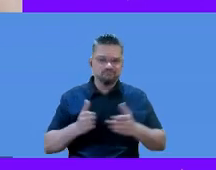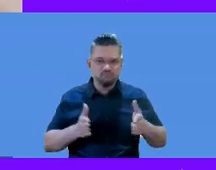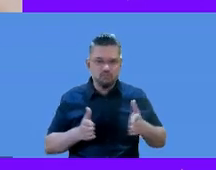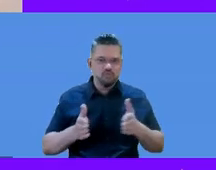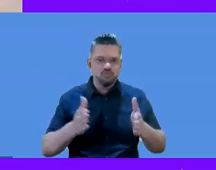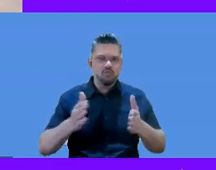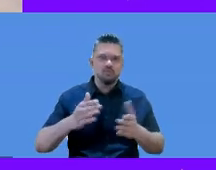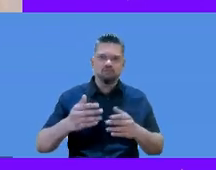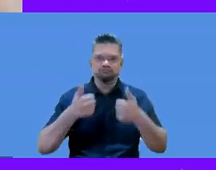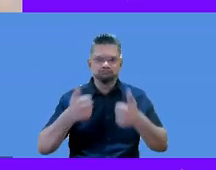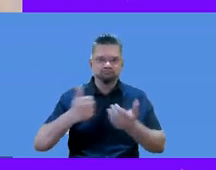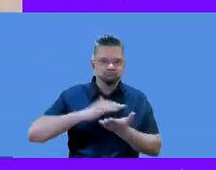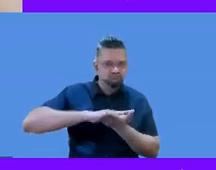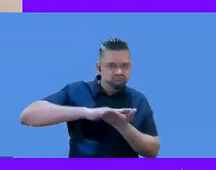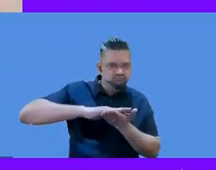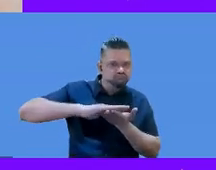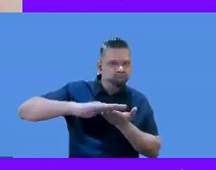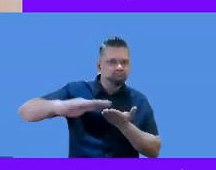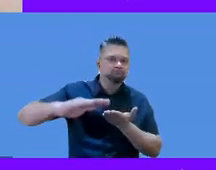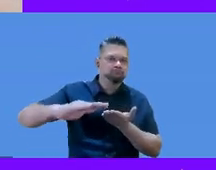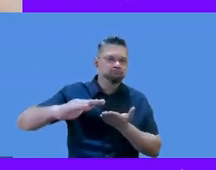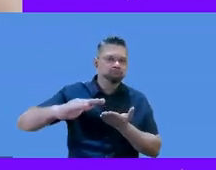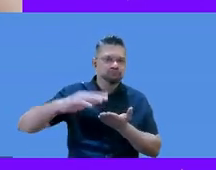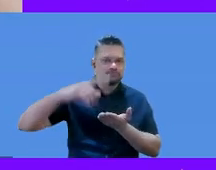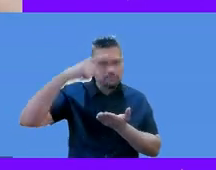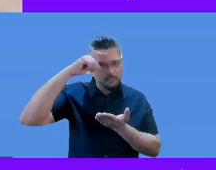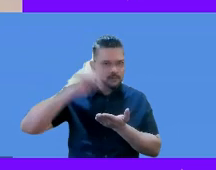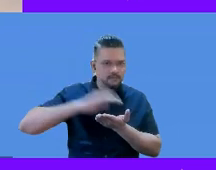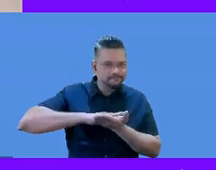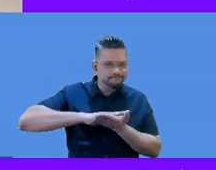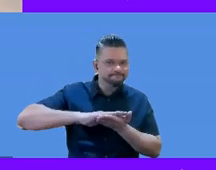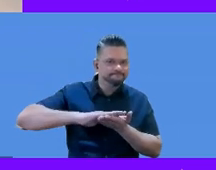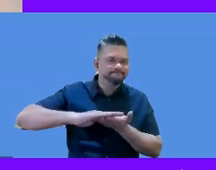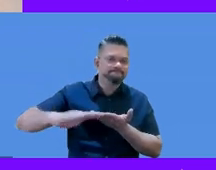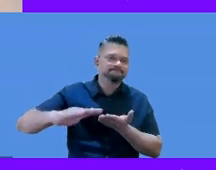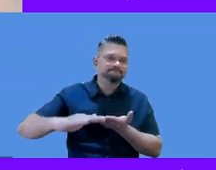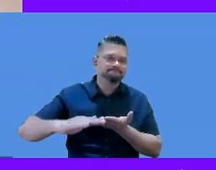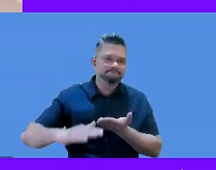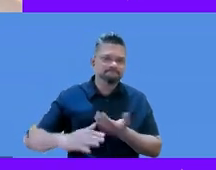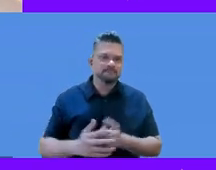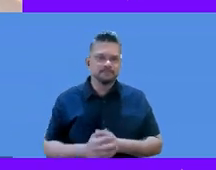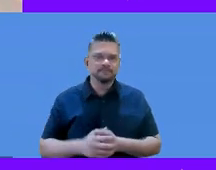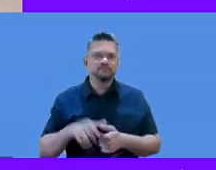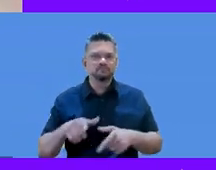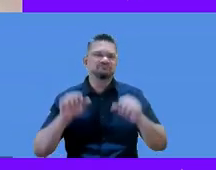Komanzi, nse wafunde mwina urakaza no kuba tibada, ndatandiza nina mu gihe